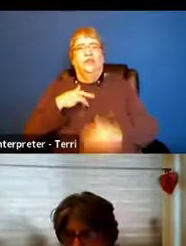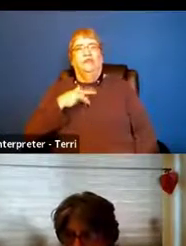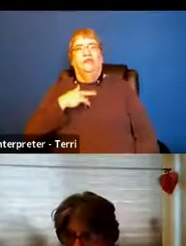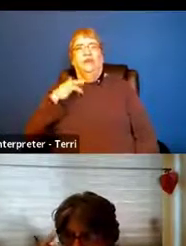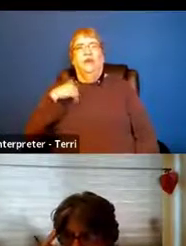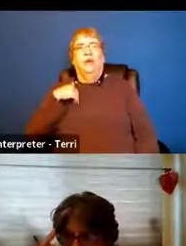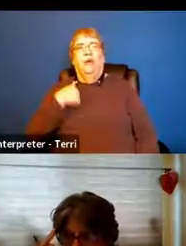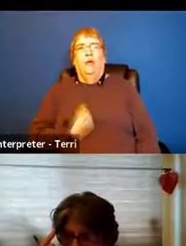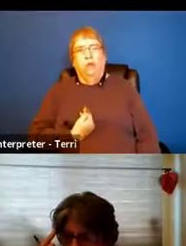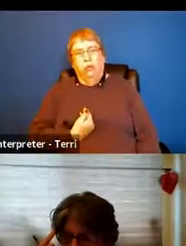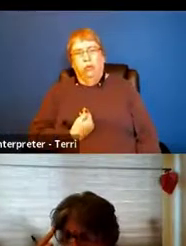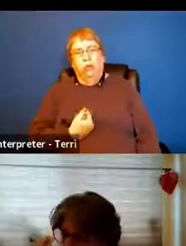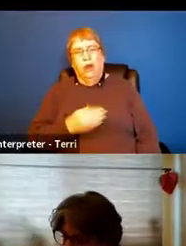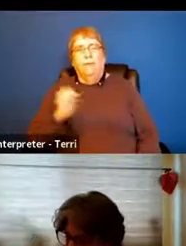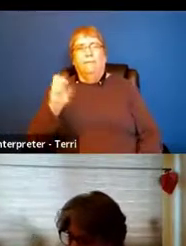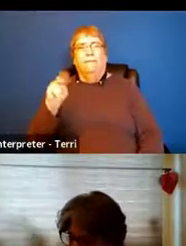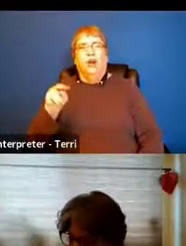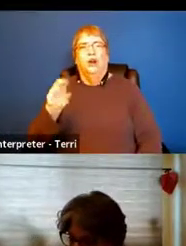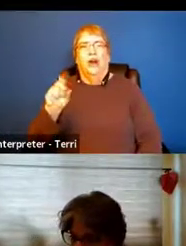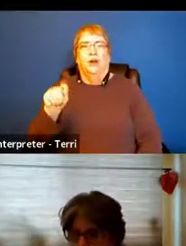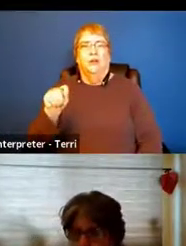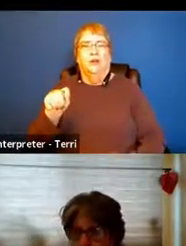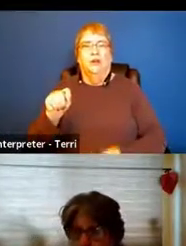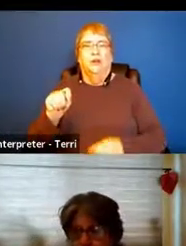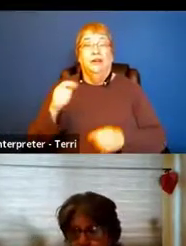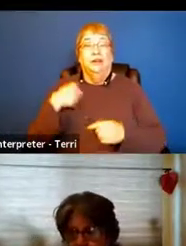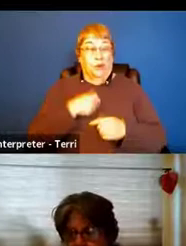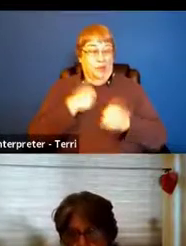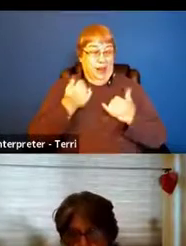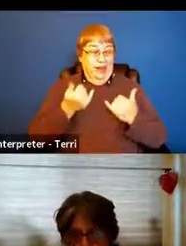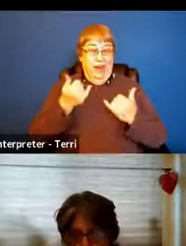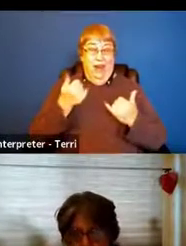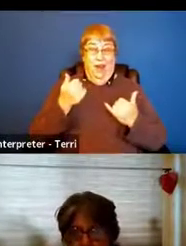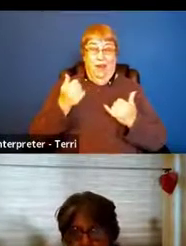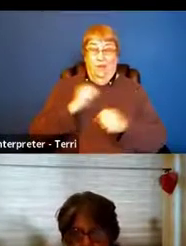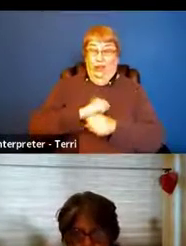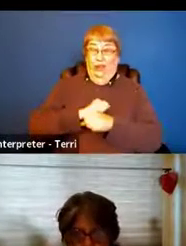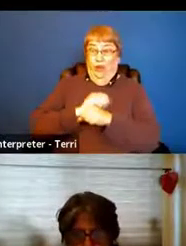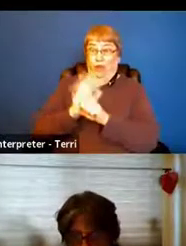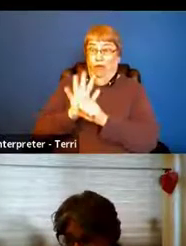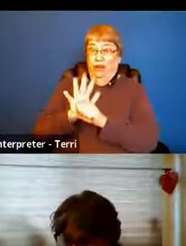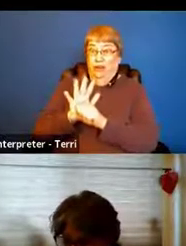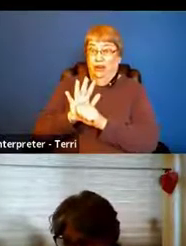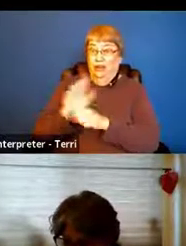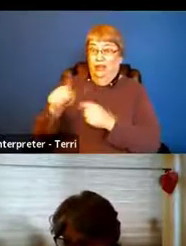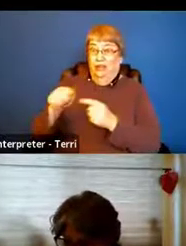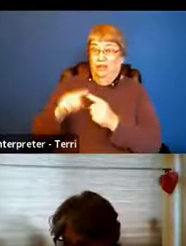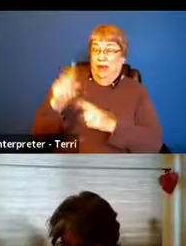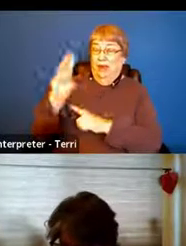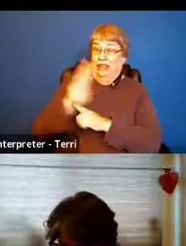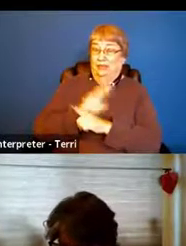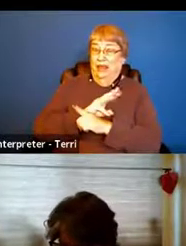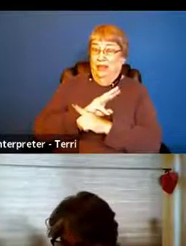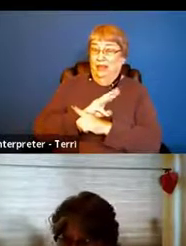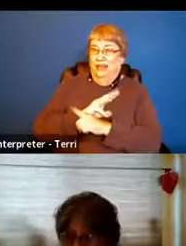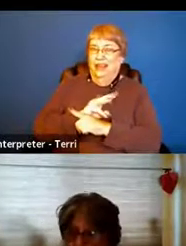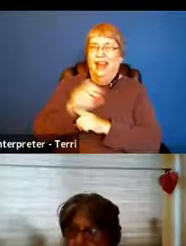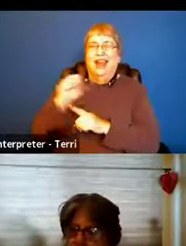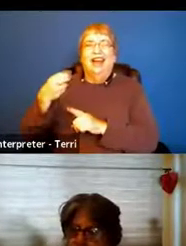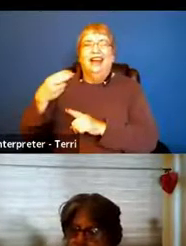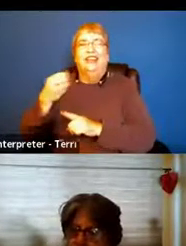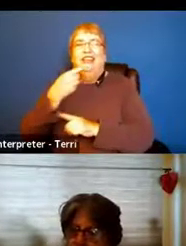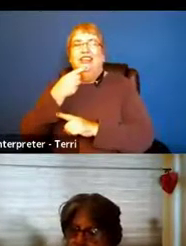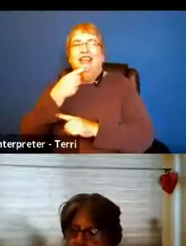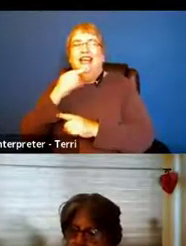of a power down in that surge capacity. And so we're right around 6 months in this pandemic. And she used a metaphor that was like, it's like being in the middle of